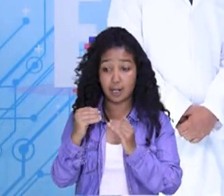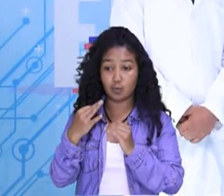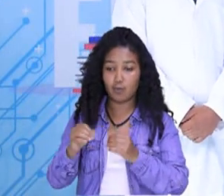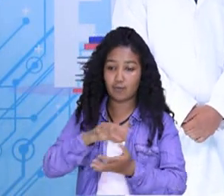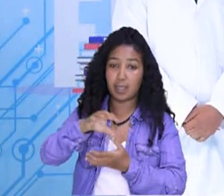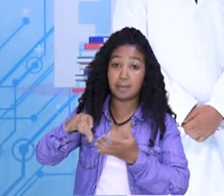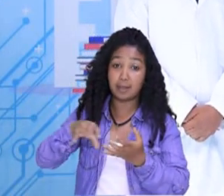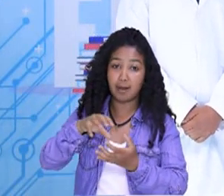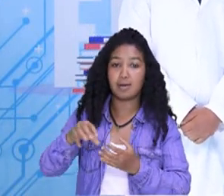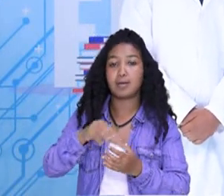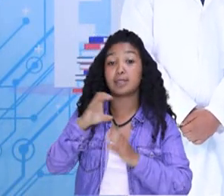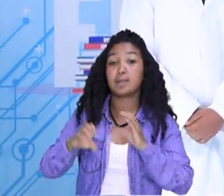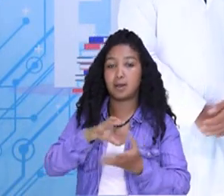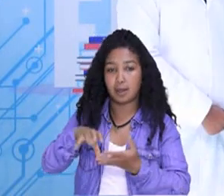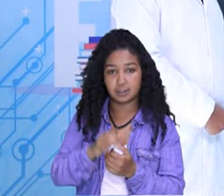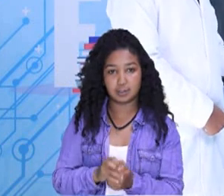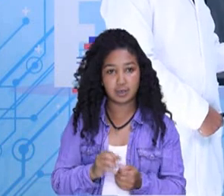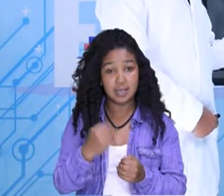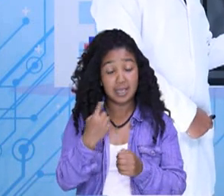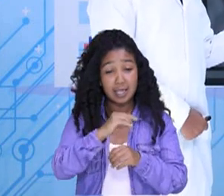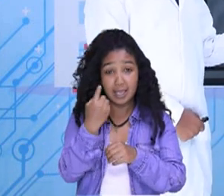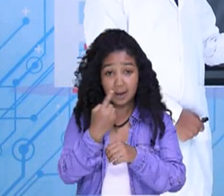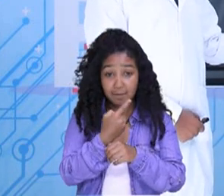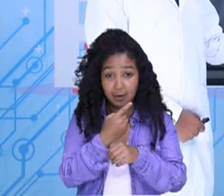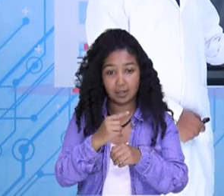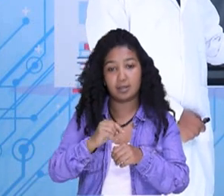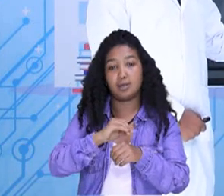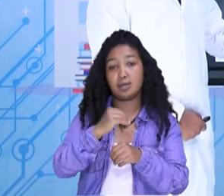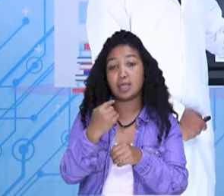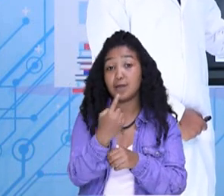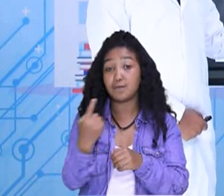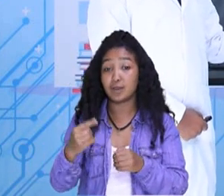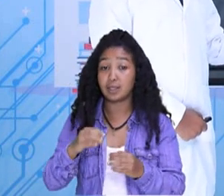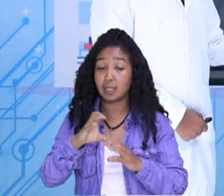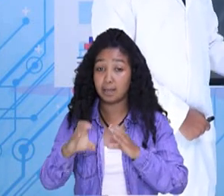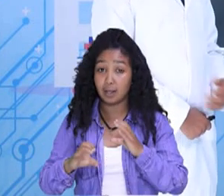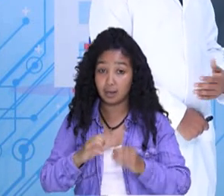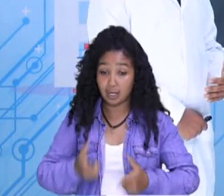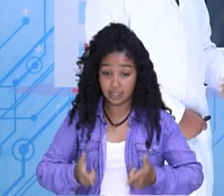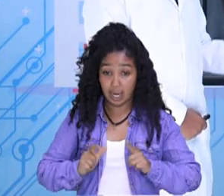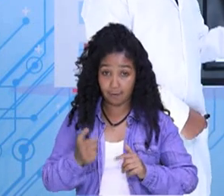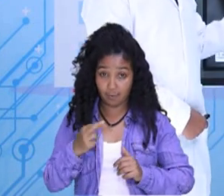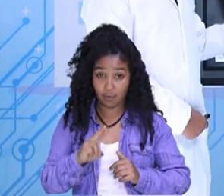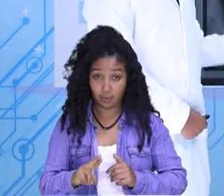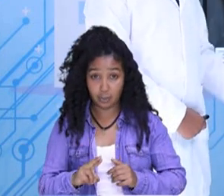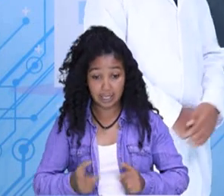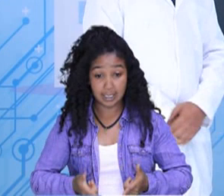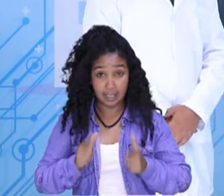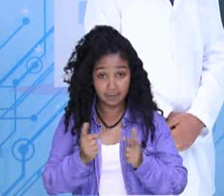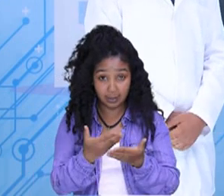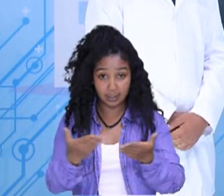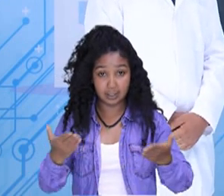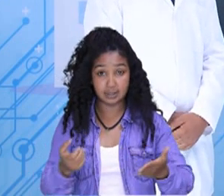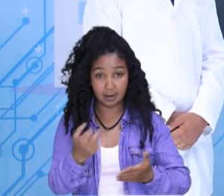a chemical reaction. Every chemical reaction in life or in living